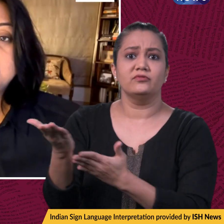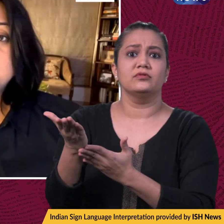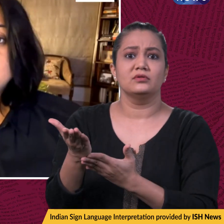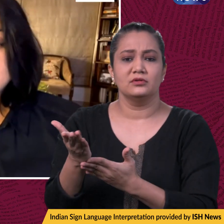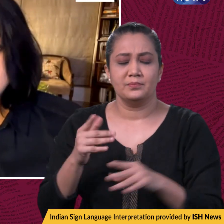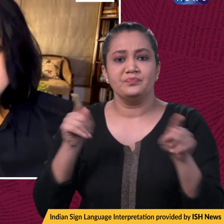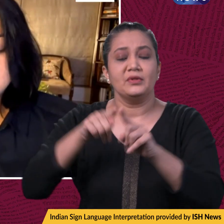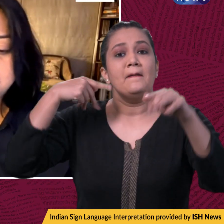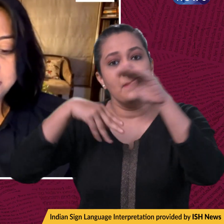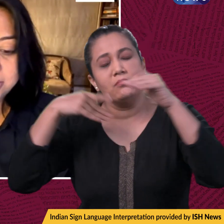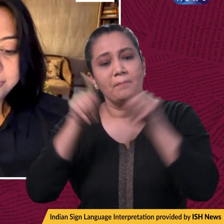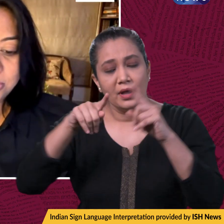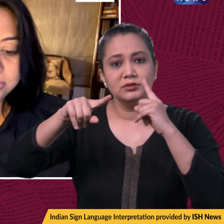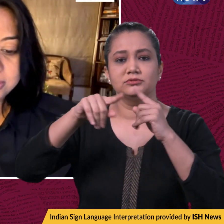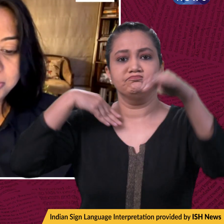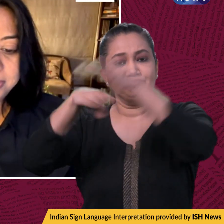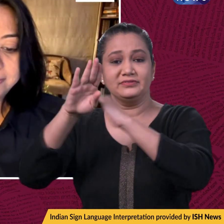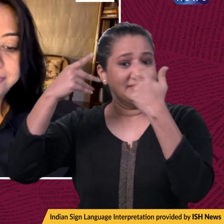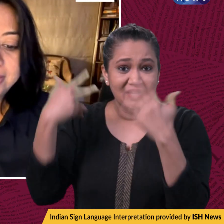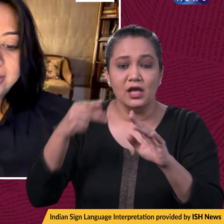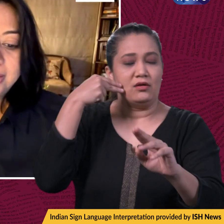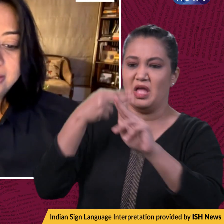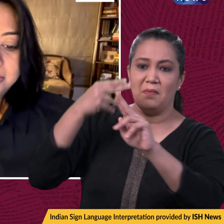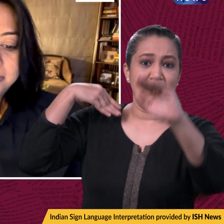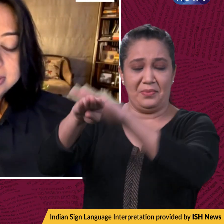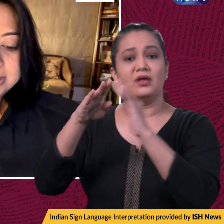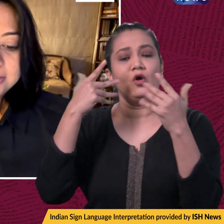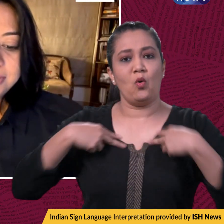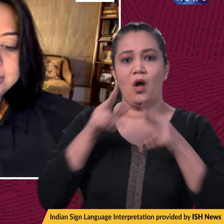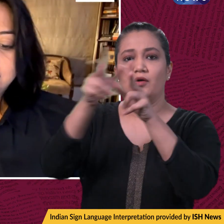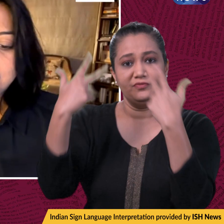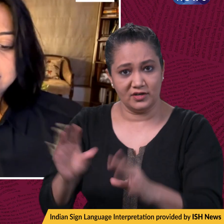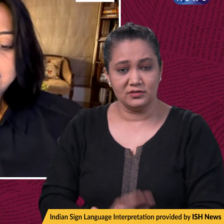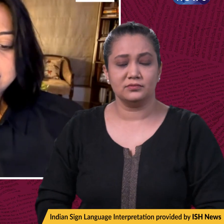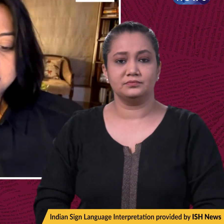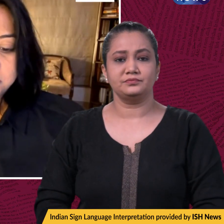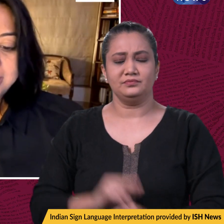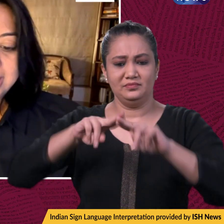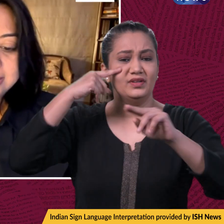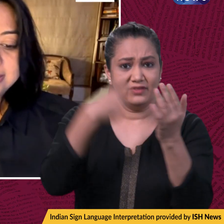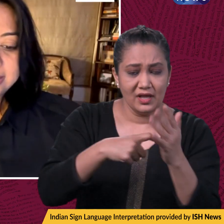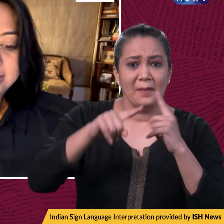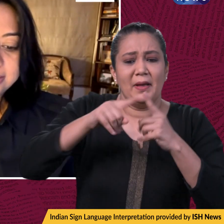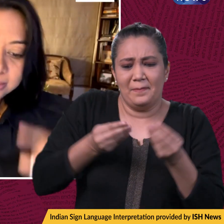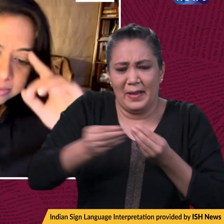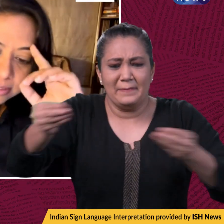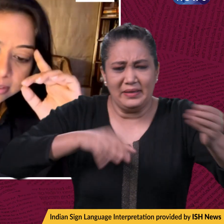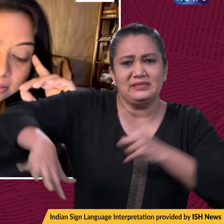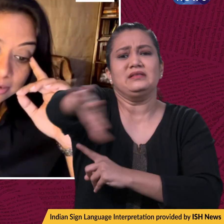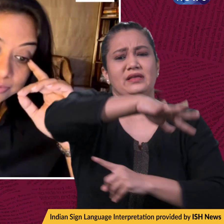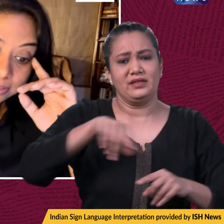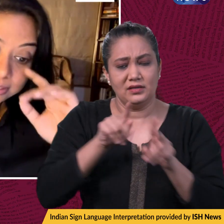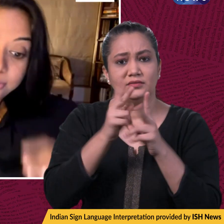also termed an absconder by one of the courts in Mumbai. Singh is facing, of course, FIRs in Mumbai and its satellite